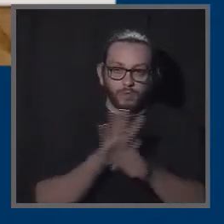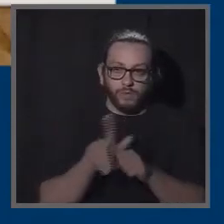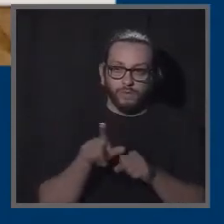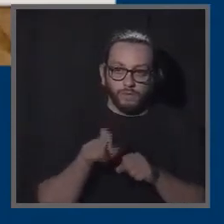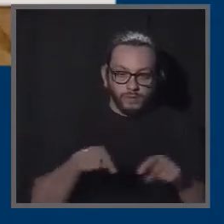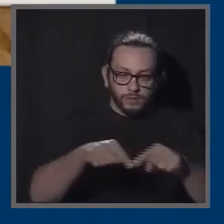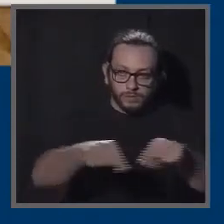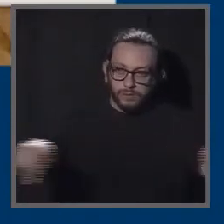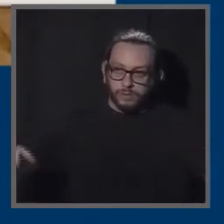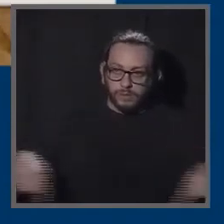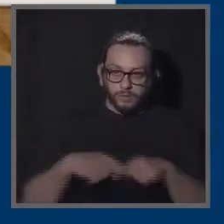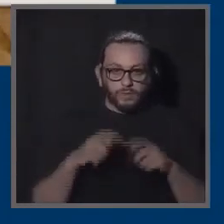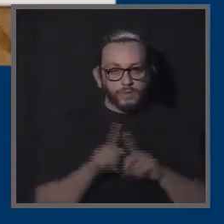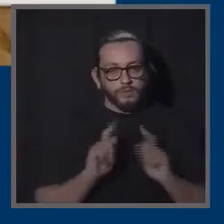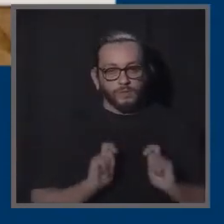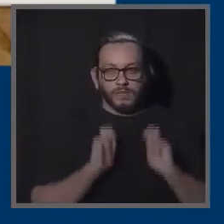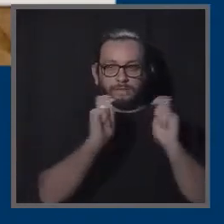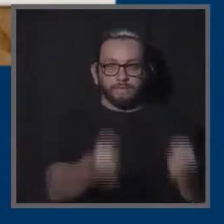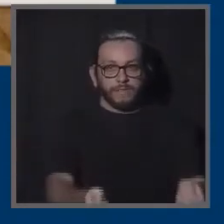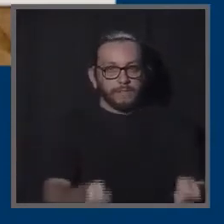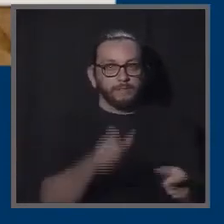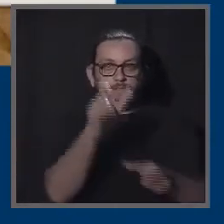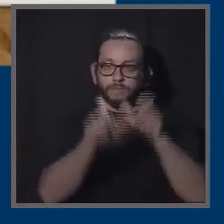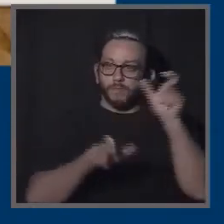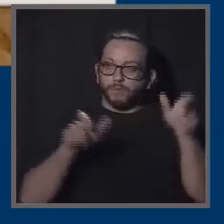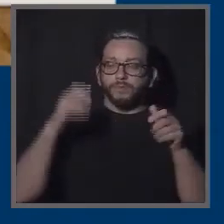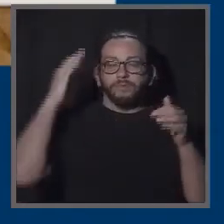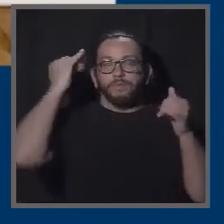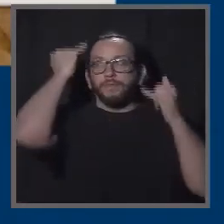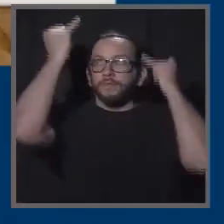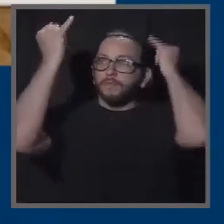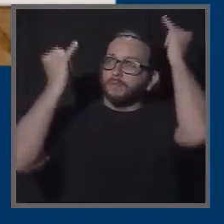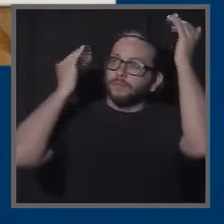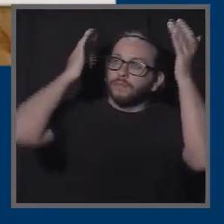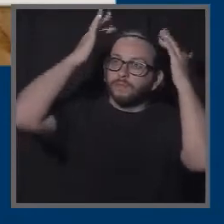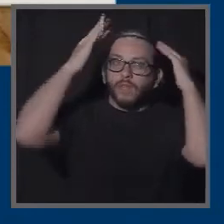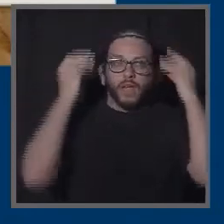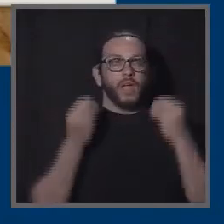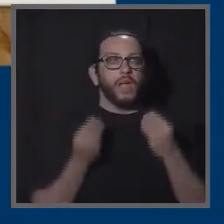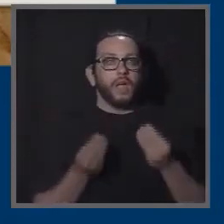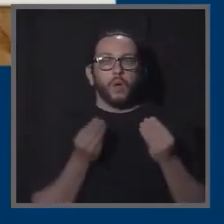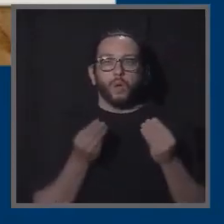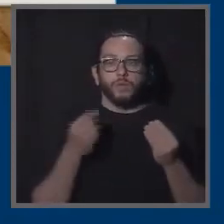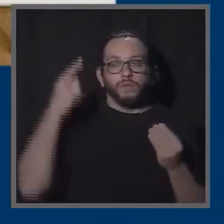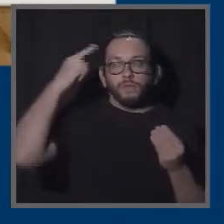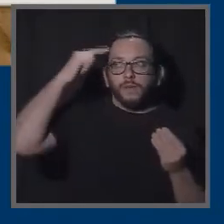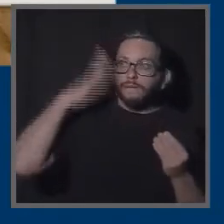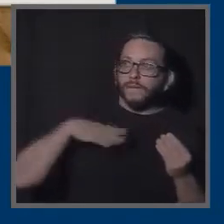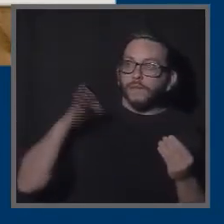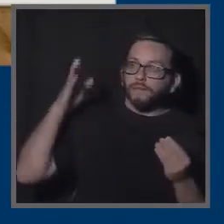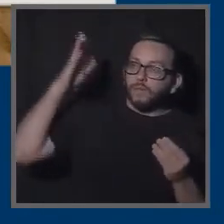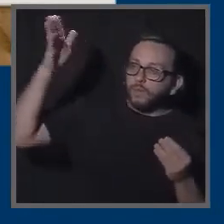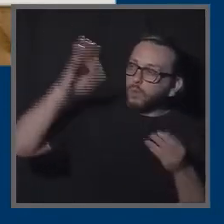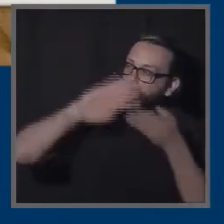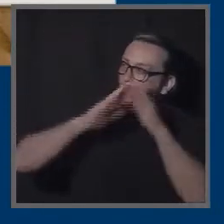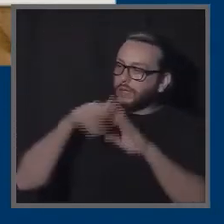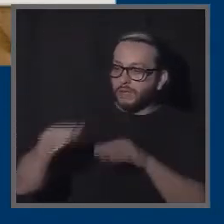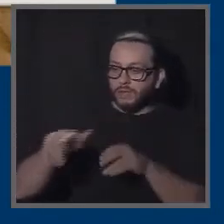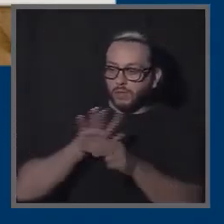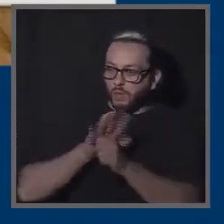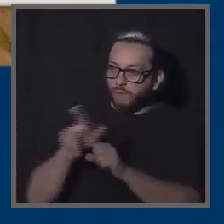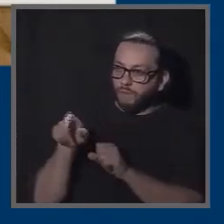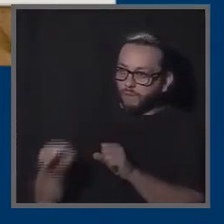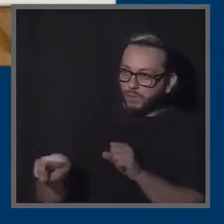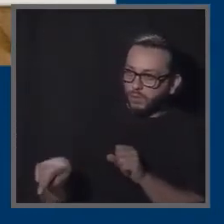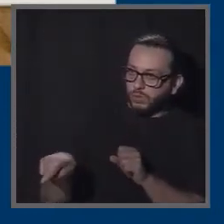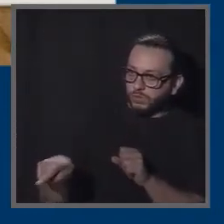city collectively. So those are my two examples, one that comes out of national policy, but is at a city level,